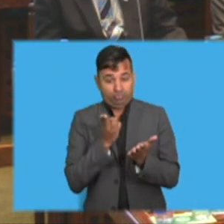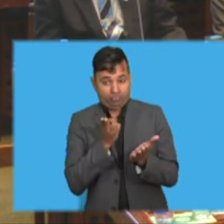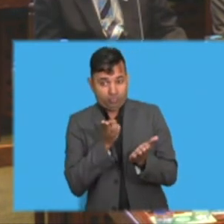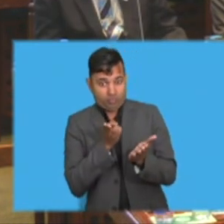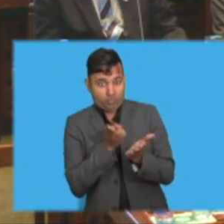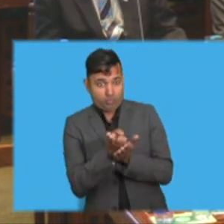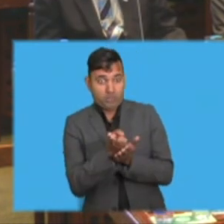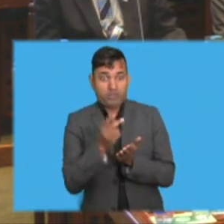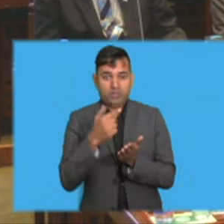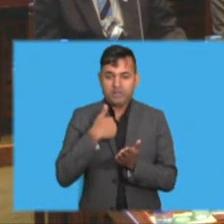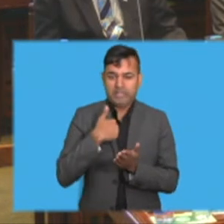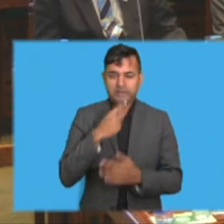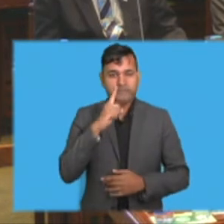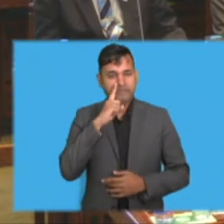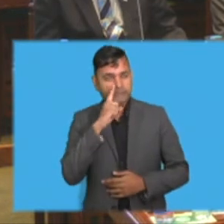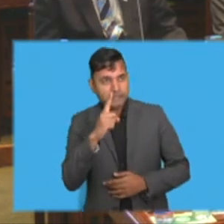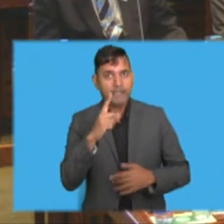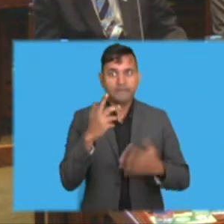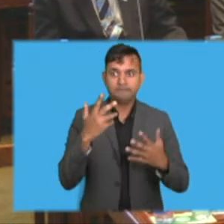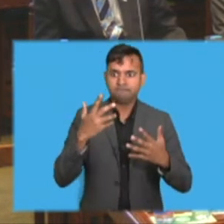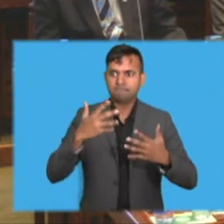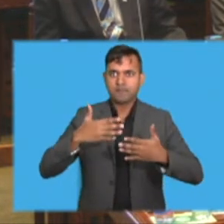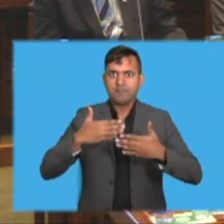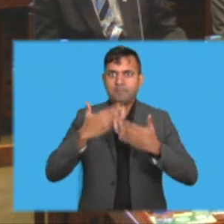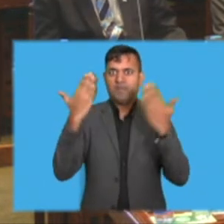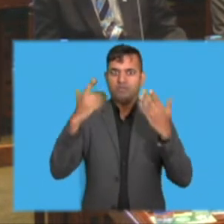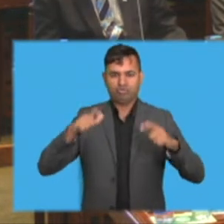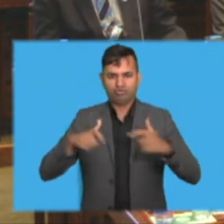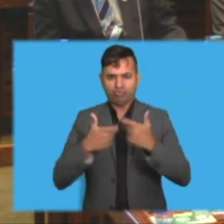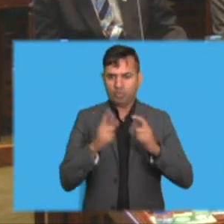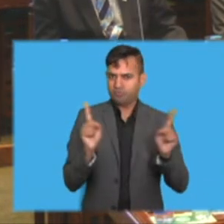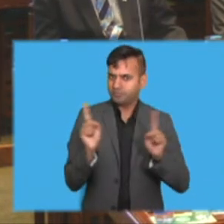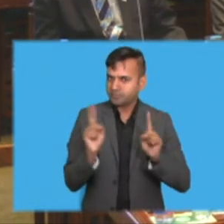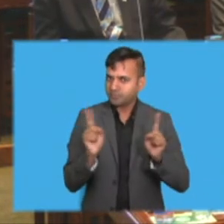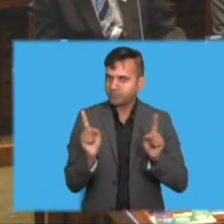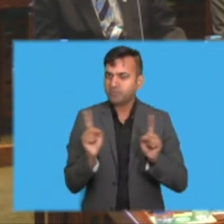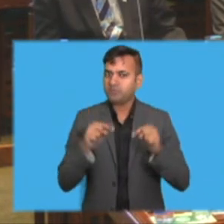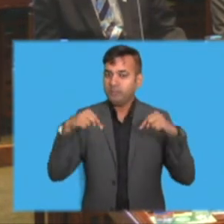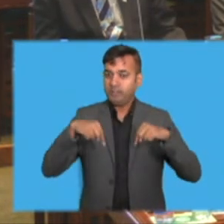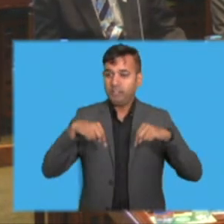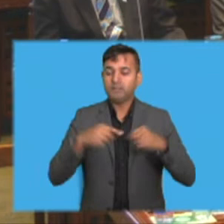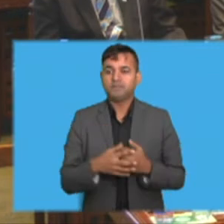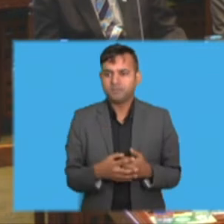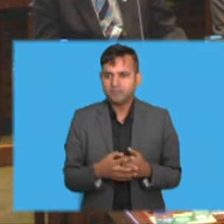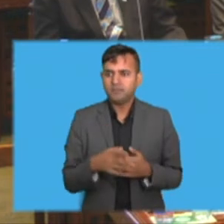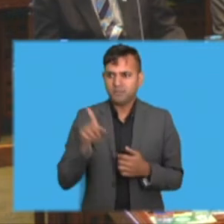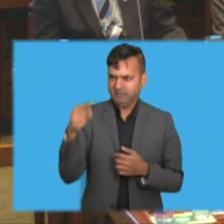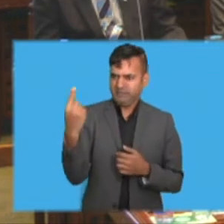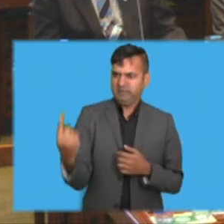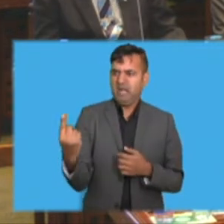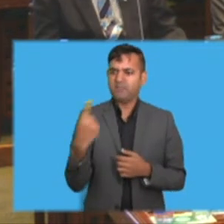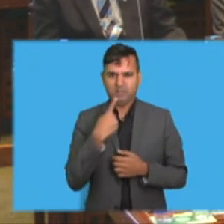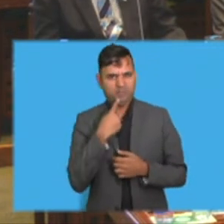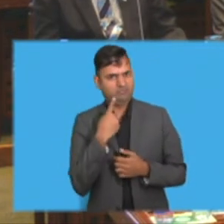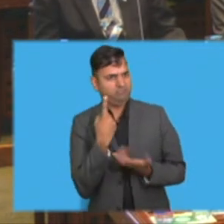irony that opposition is posing this question when they themselves are so blind to the true history